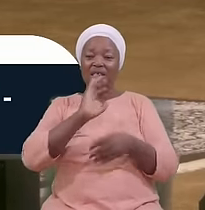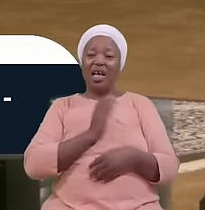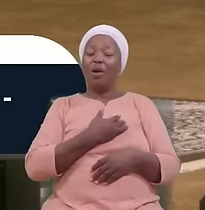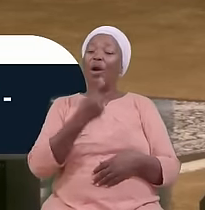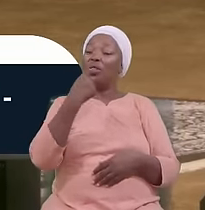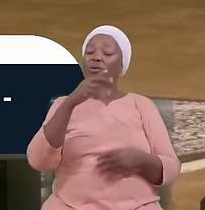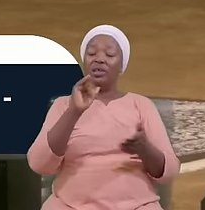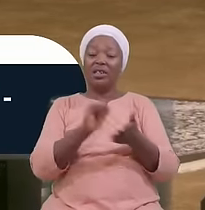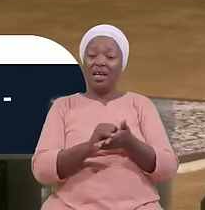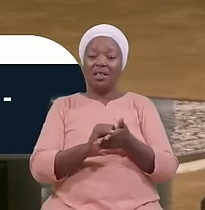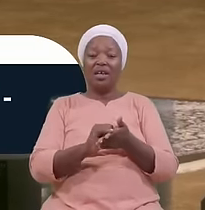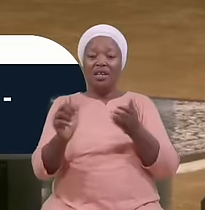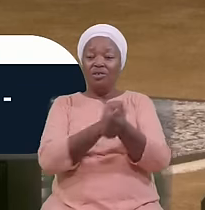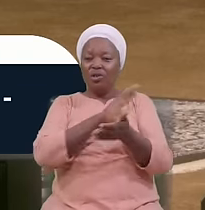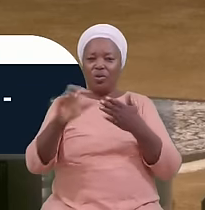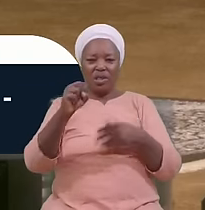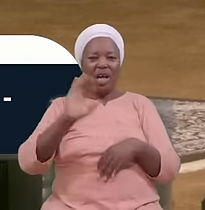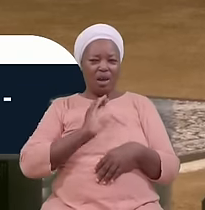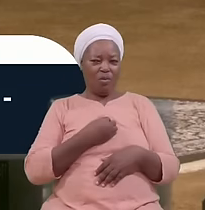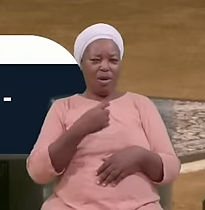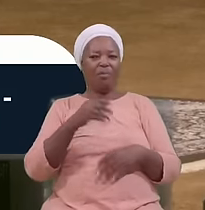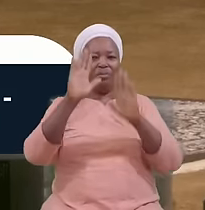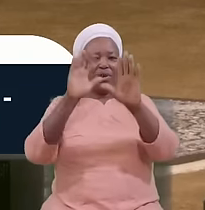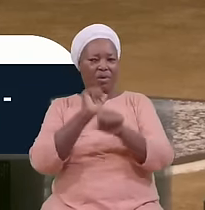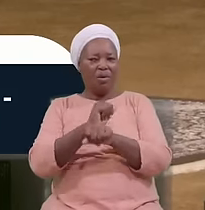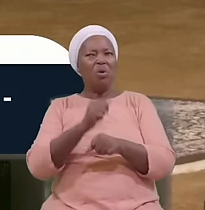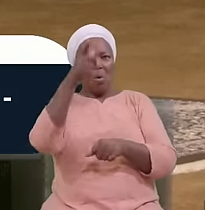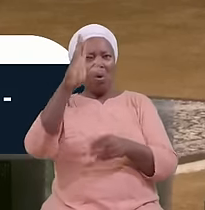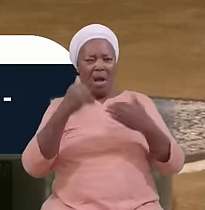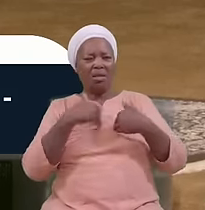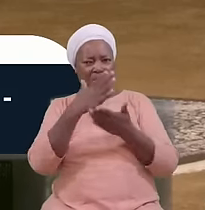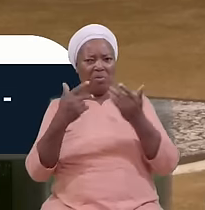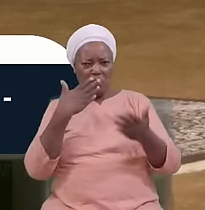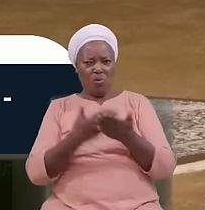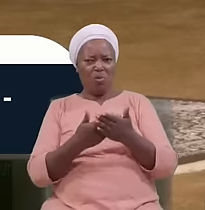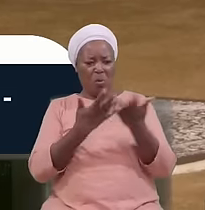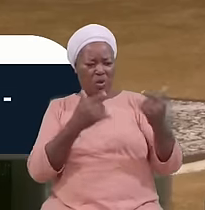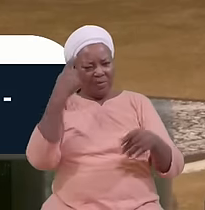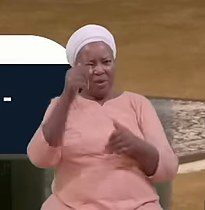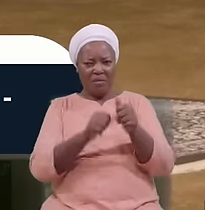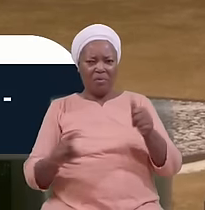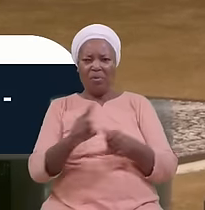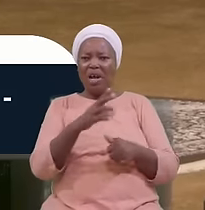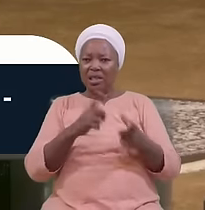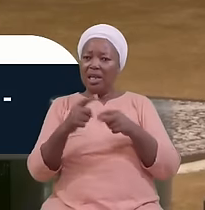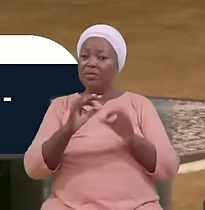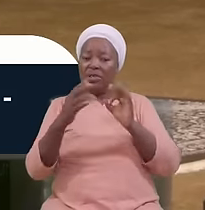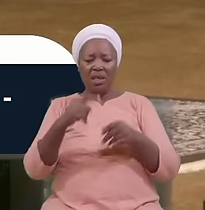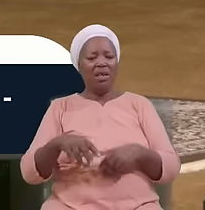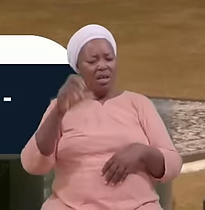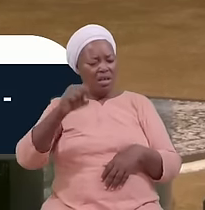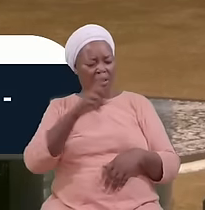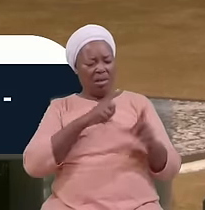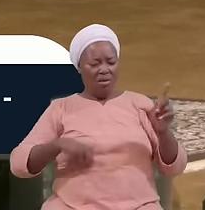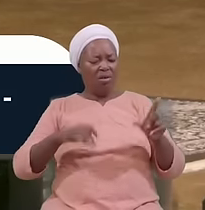has something good waiting for everyone. And if you always agree with God, say, yes, Lord. You said I'll